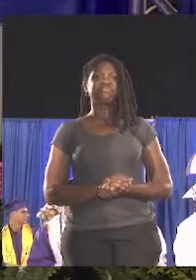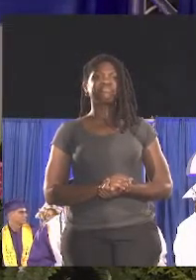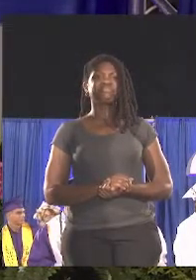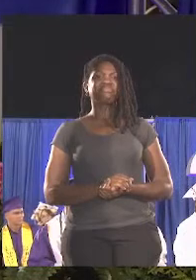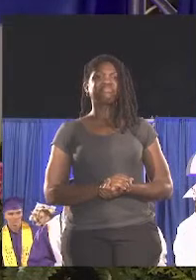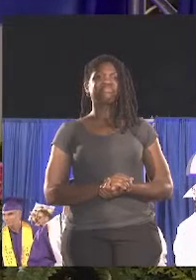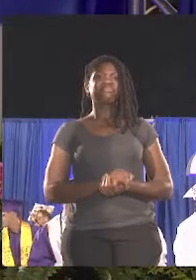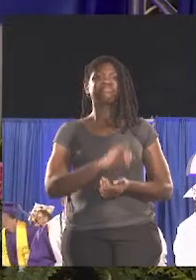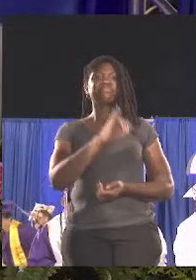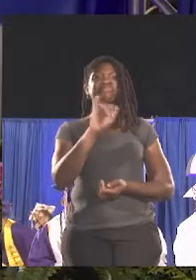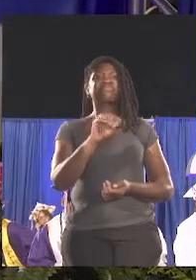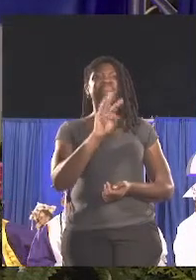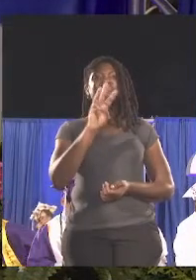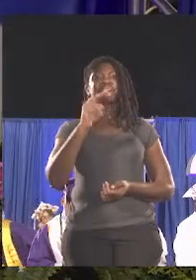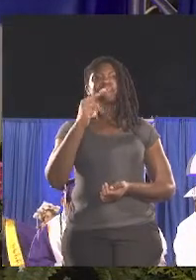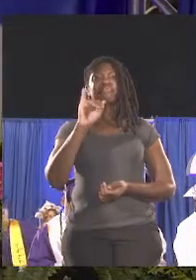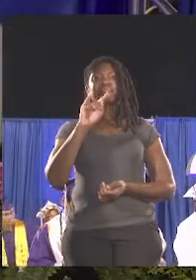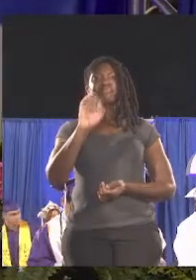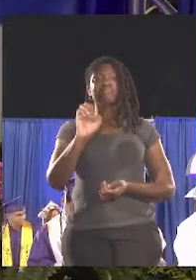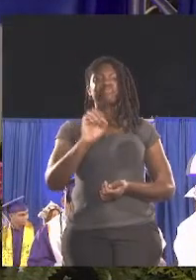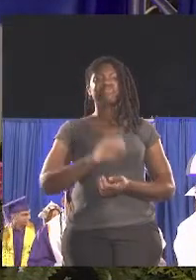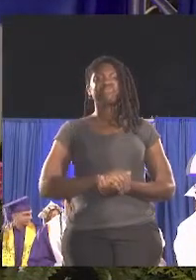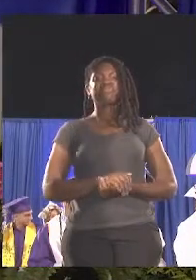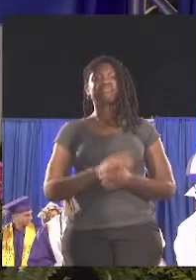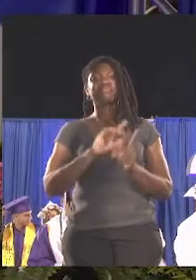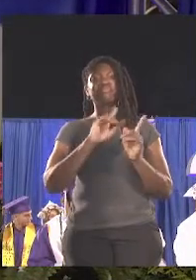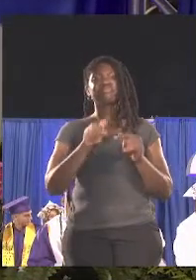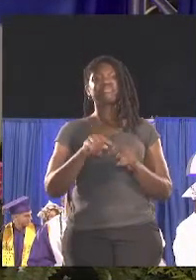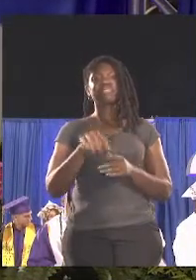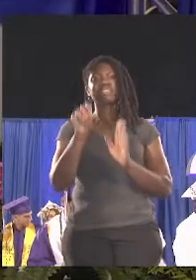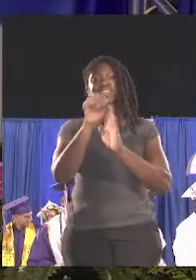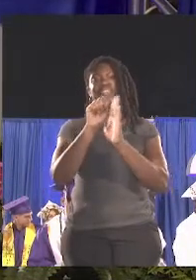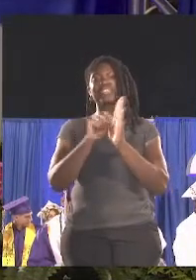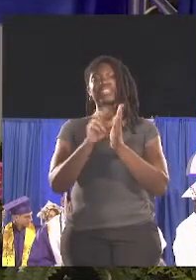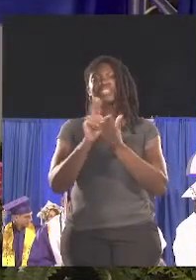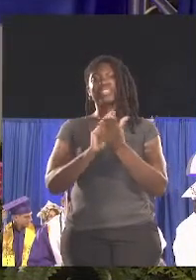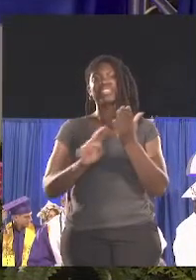Jersey Simone White, Grambling State University.